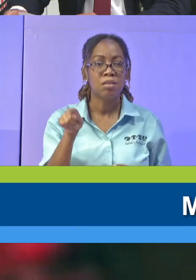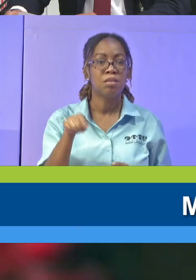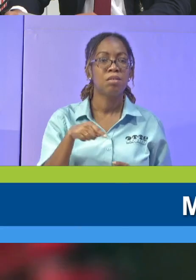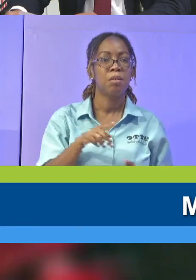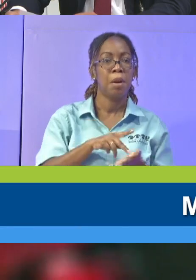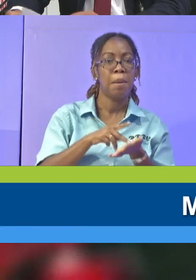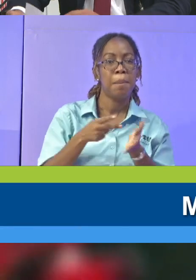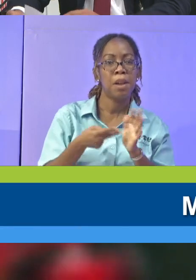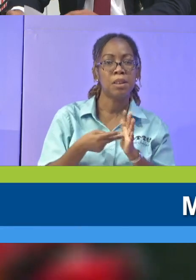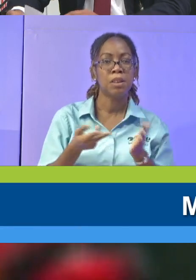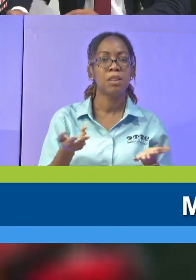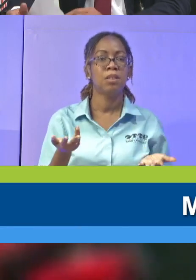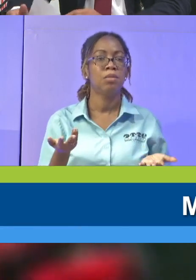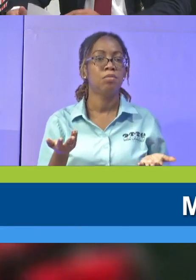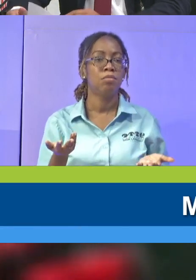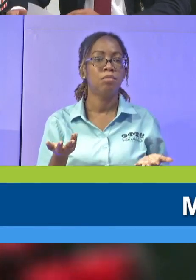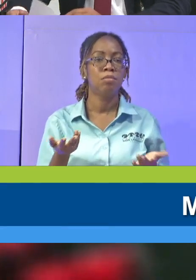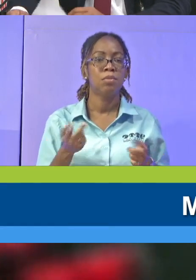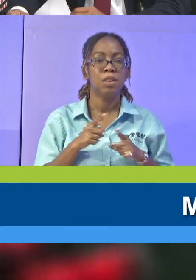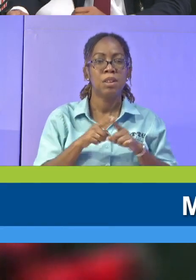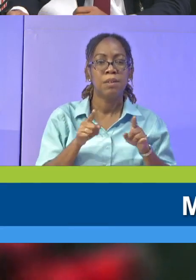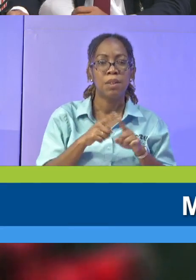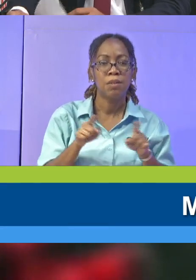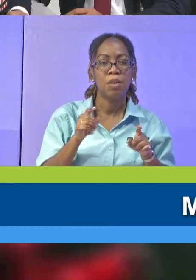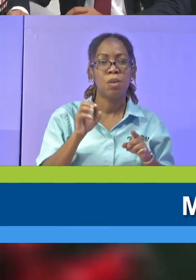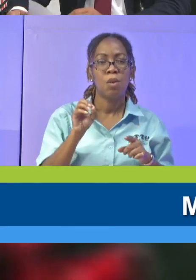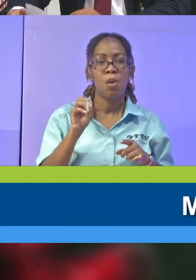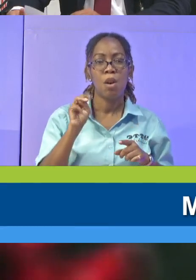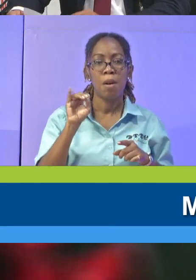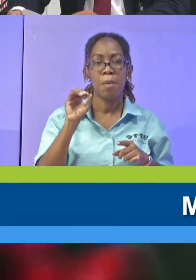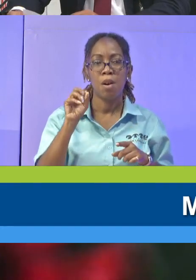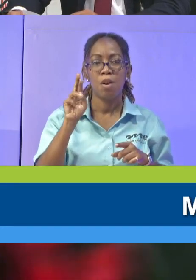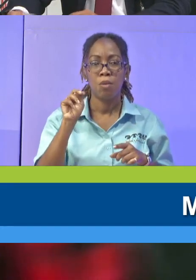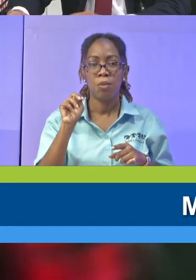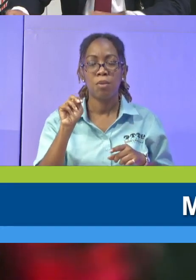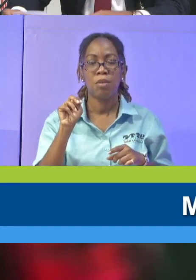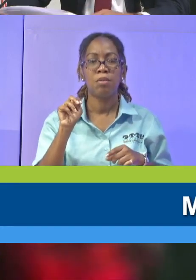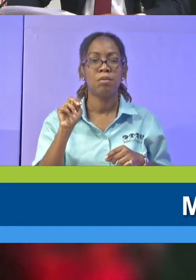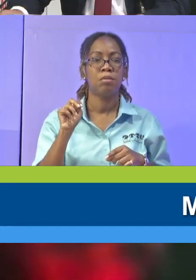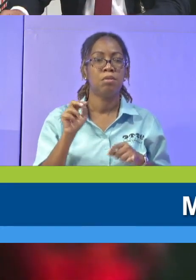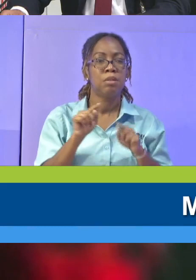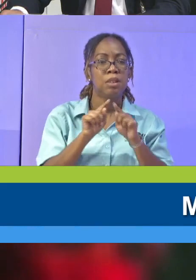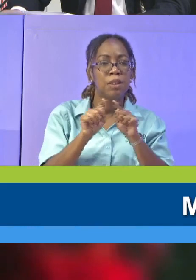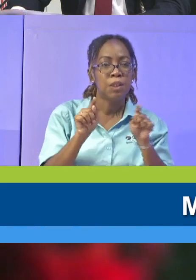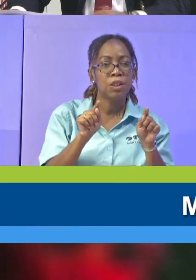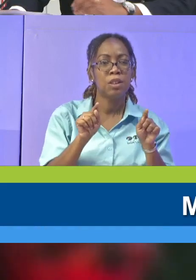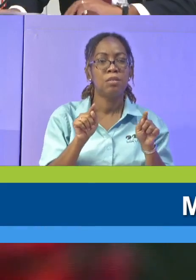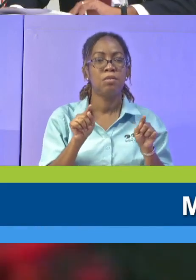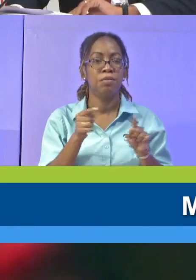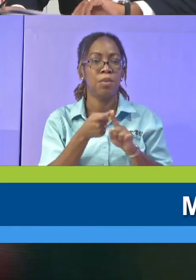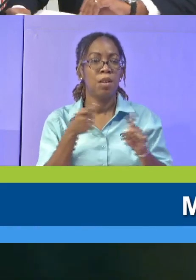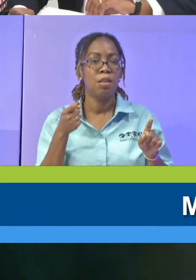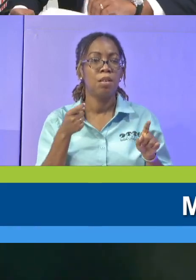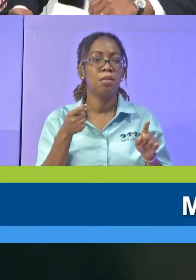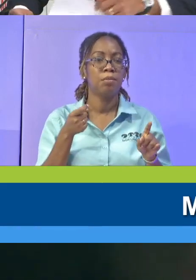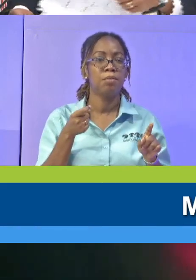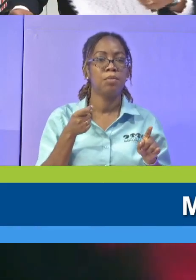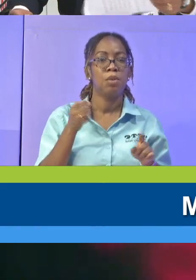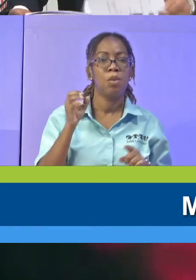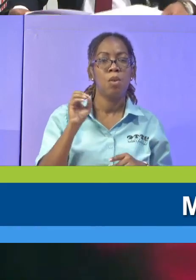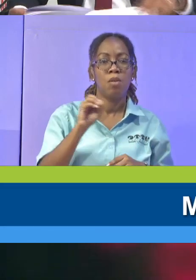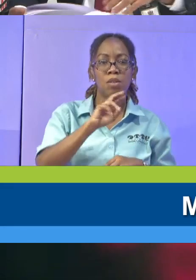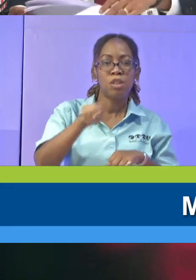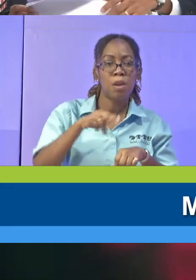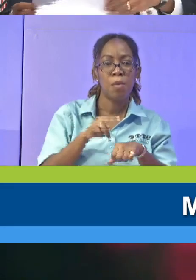stealth Omicron variant, which has some characteristics that slightly differ. It is not a separate variant of concern. Next